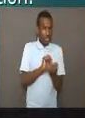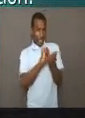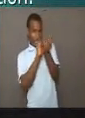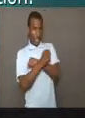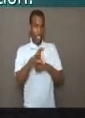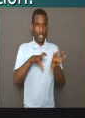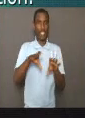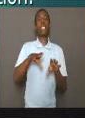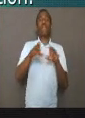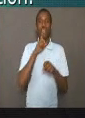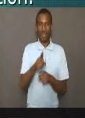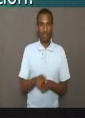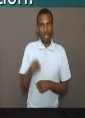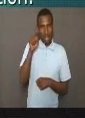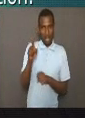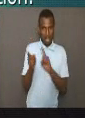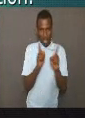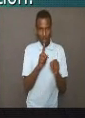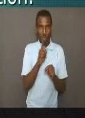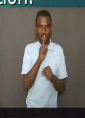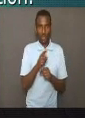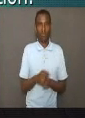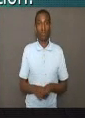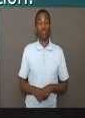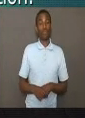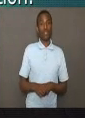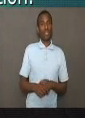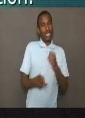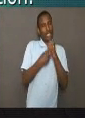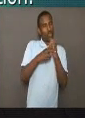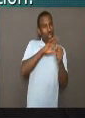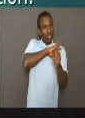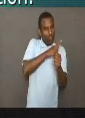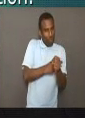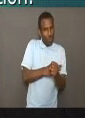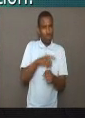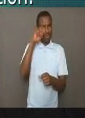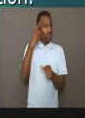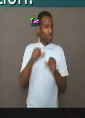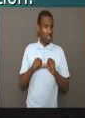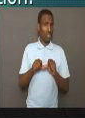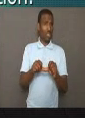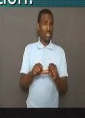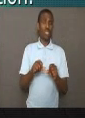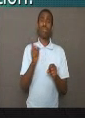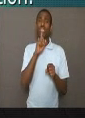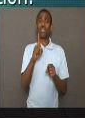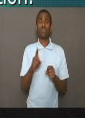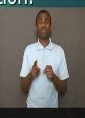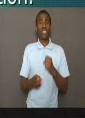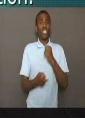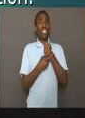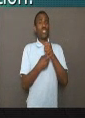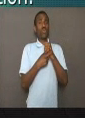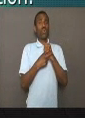In SHM, a restoring force always tries to restore